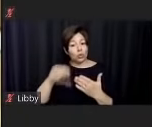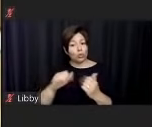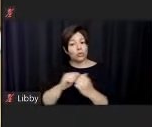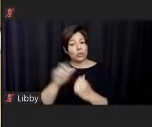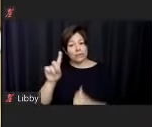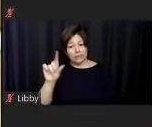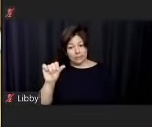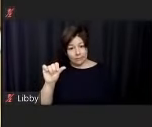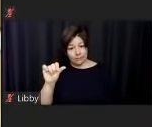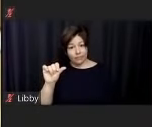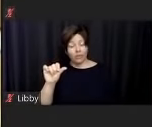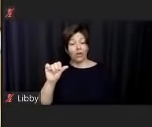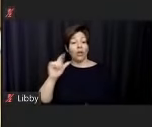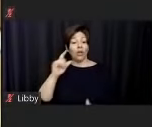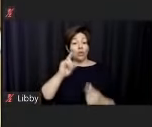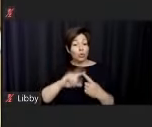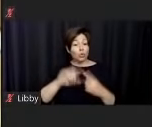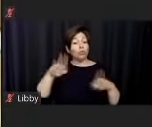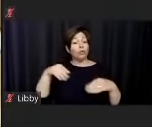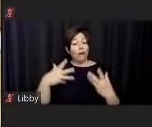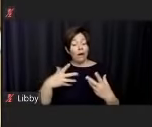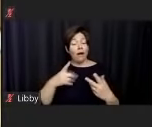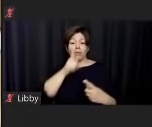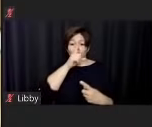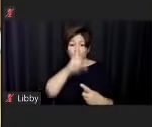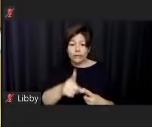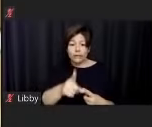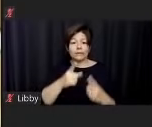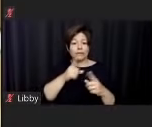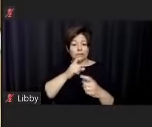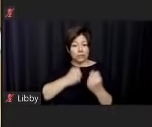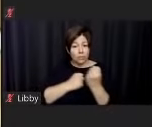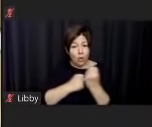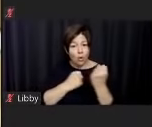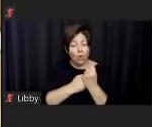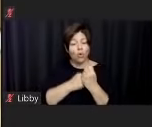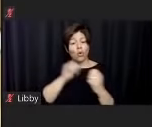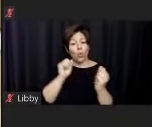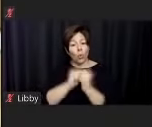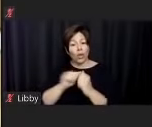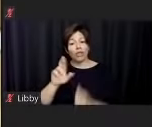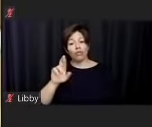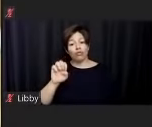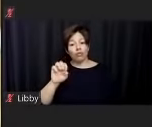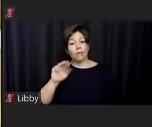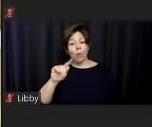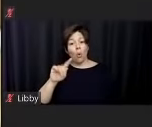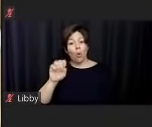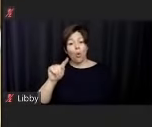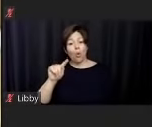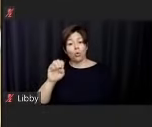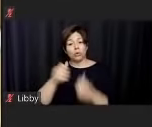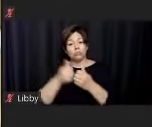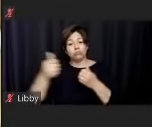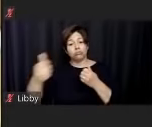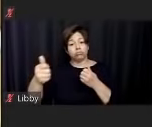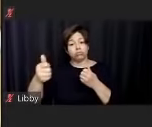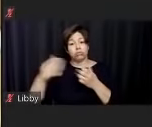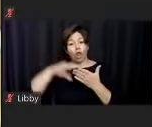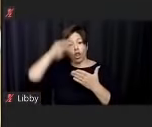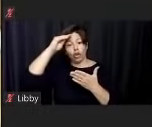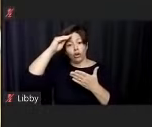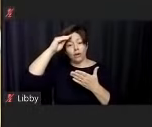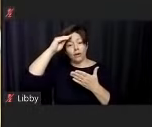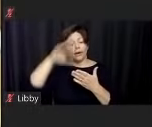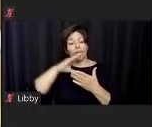order to provide practical, tailored supports around remote learning that will ensure or provide